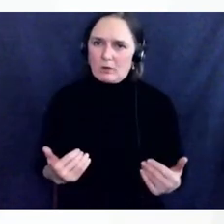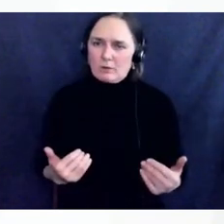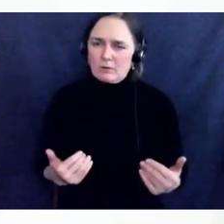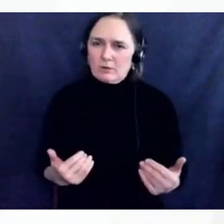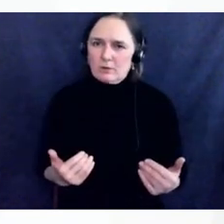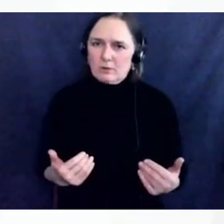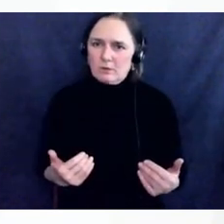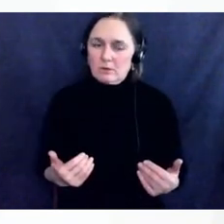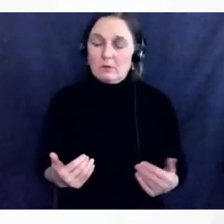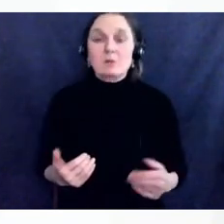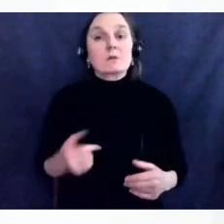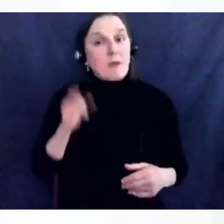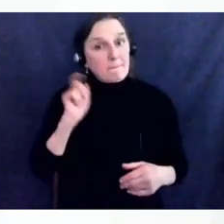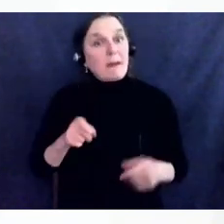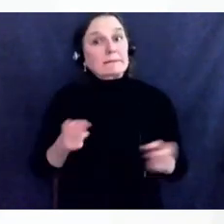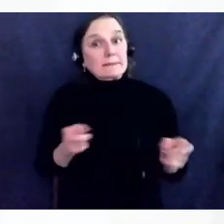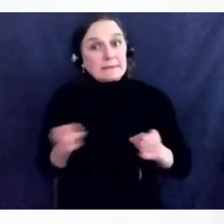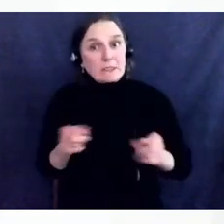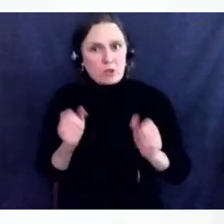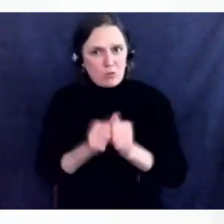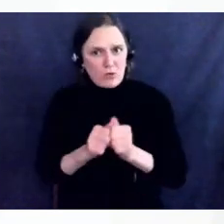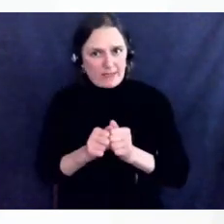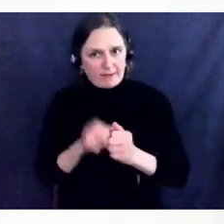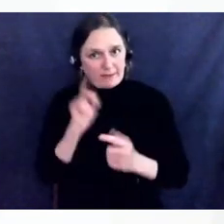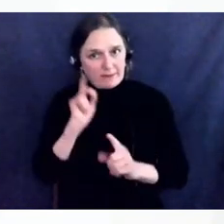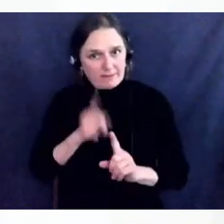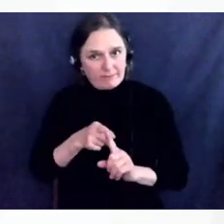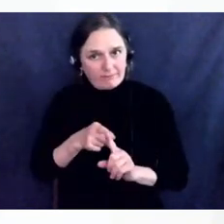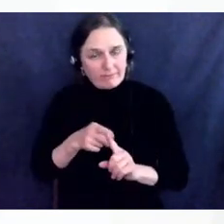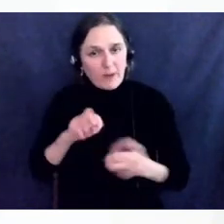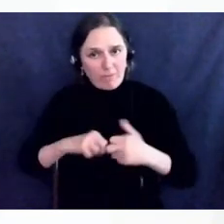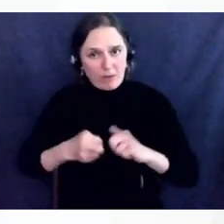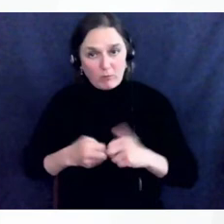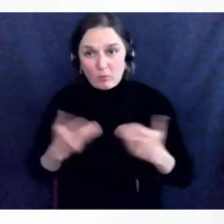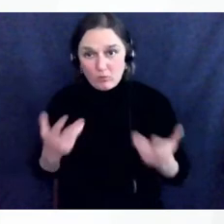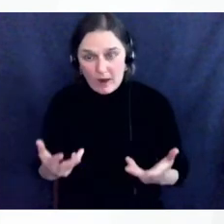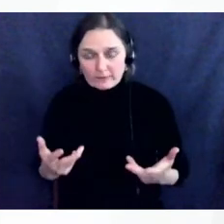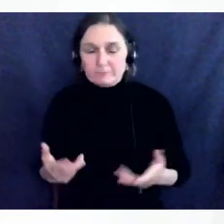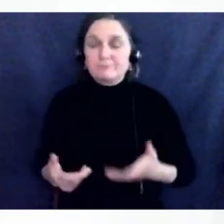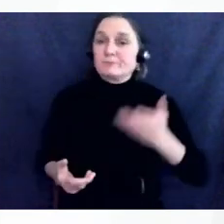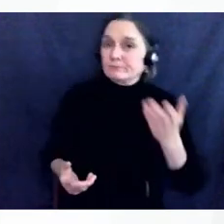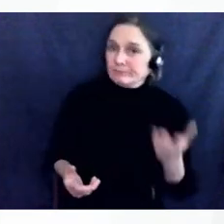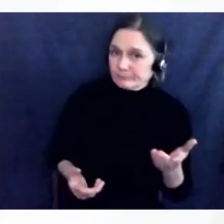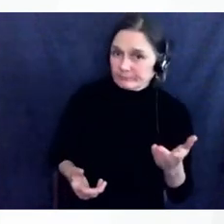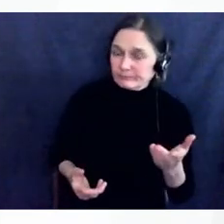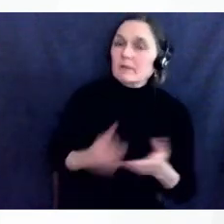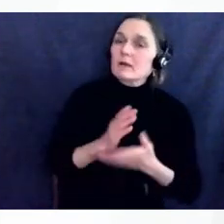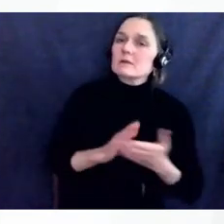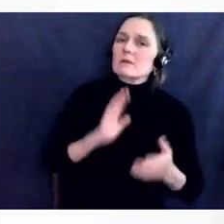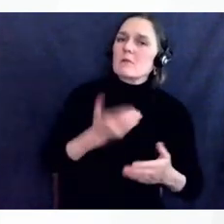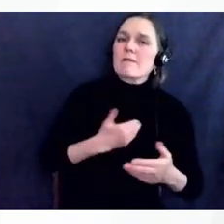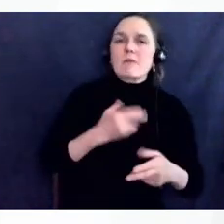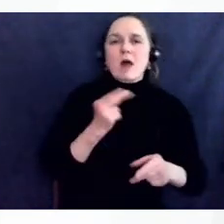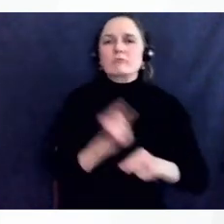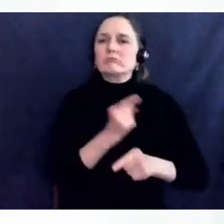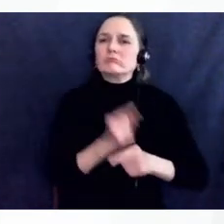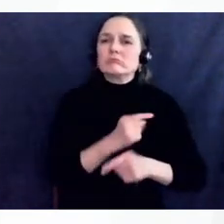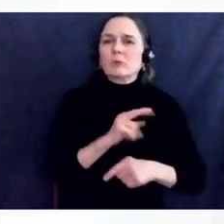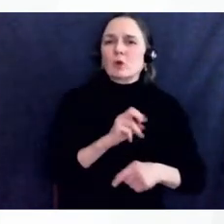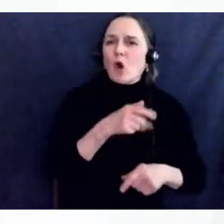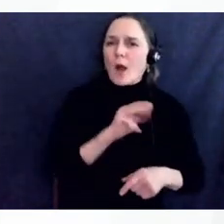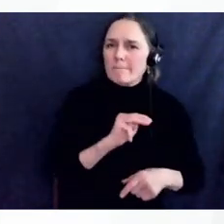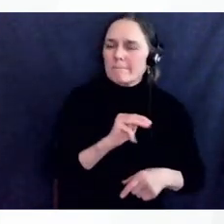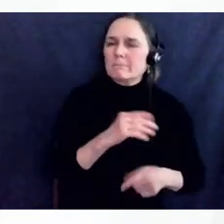following dilemma. On one hand, some of our norms and standards of academic culture have